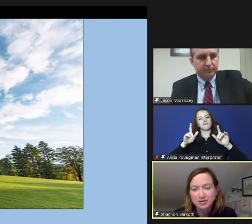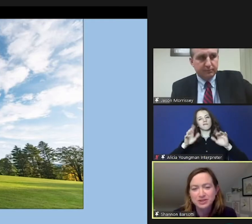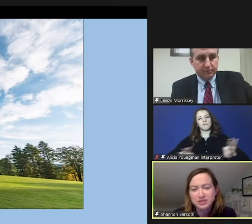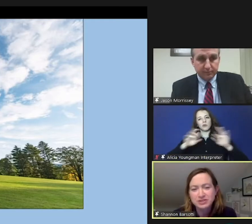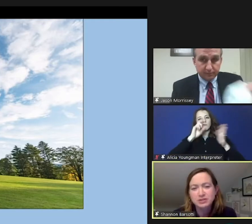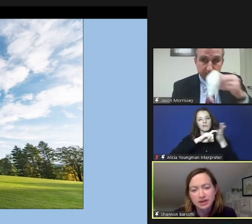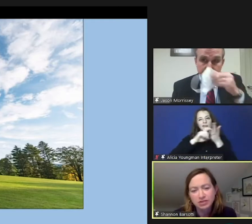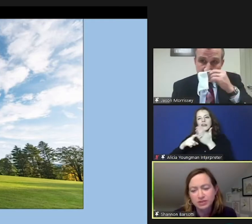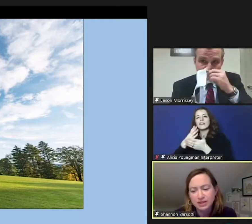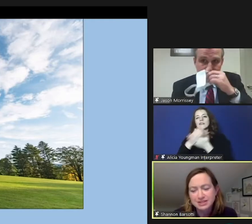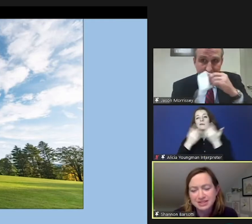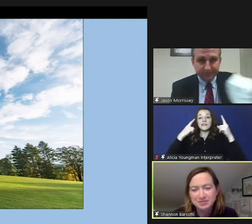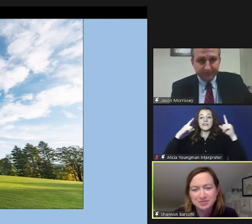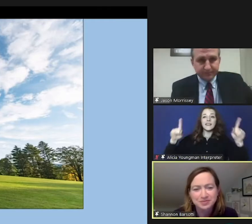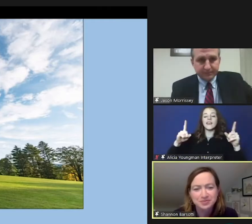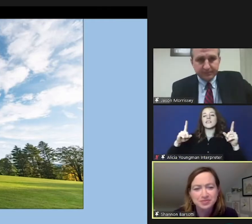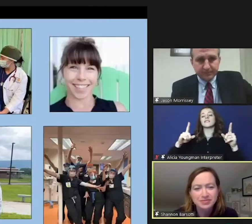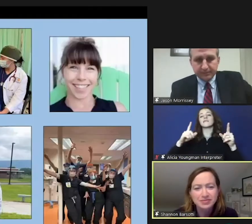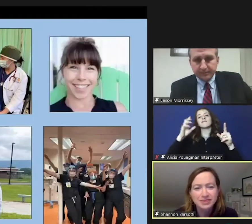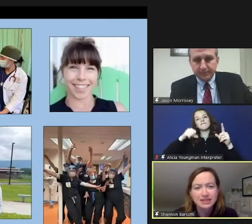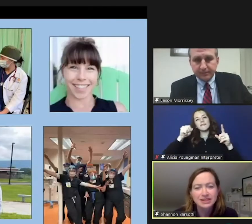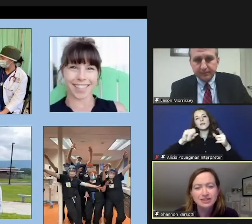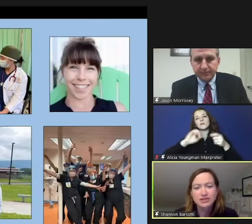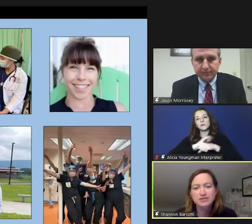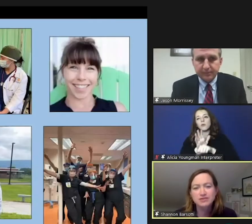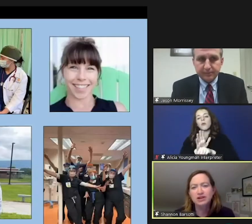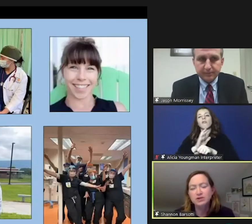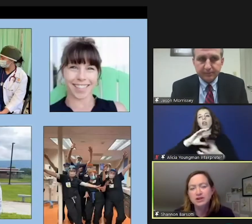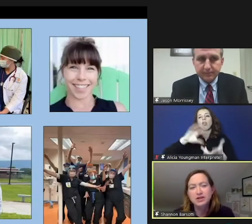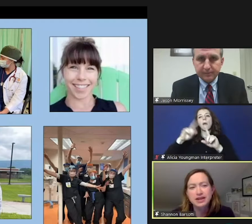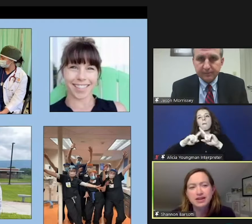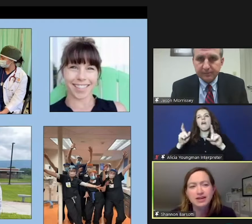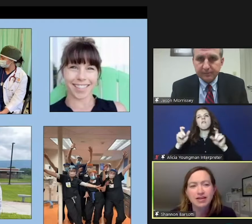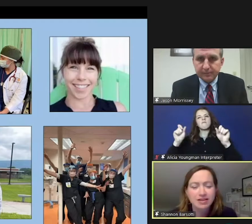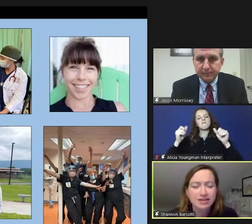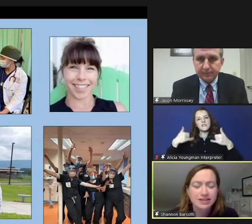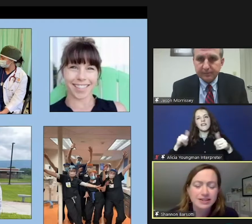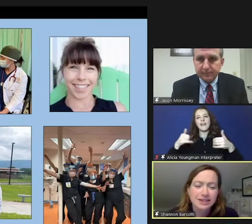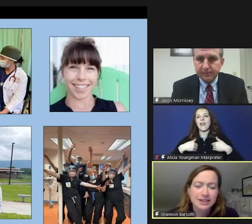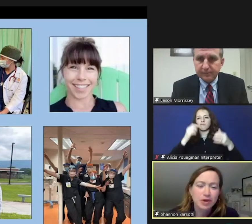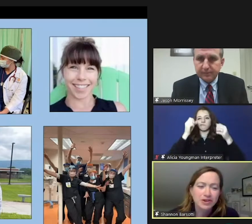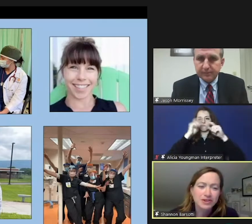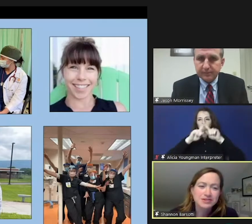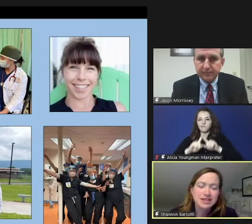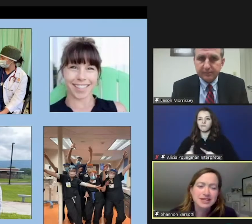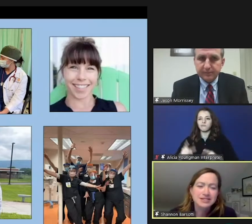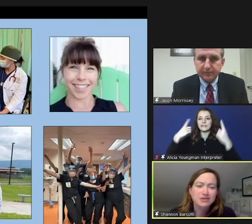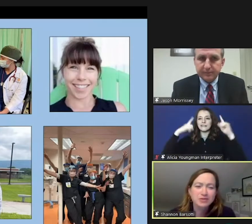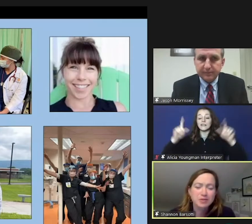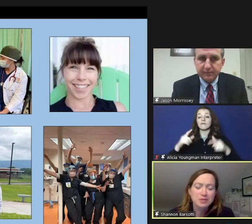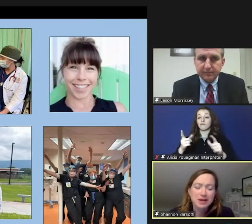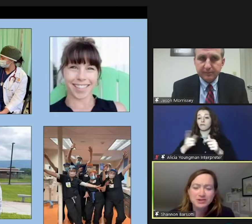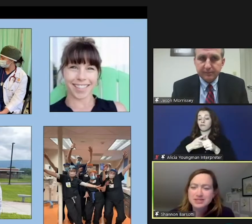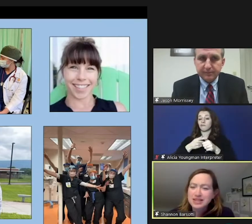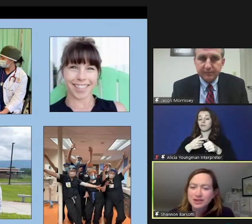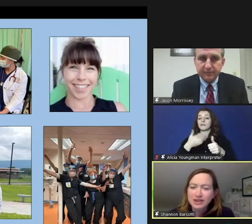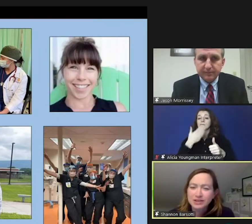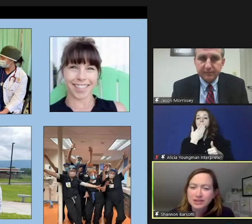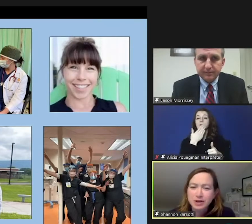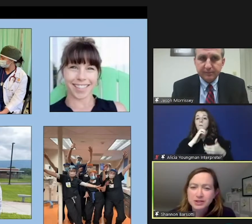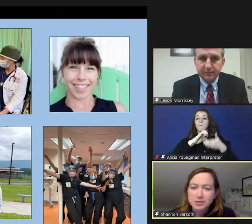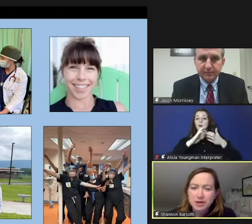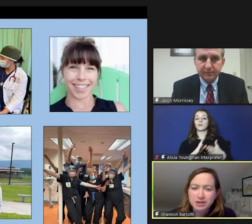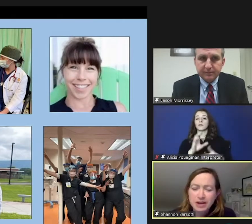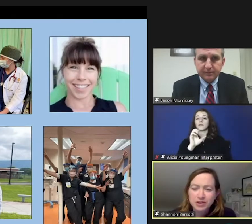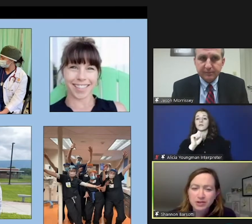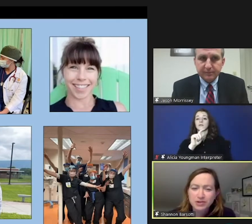to accomplish despite COVID-19. First of all, I want to thank our partners at Southern Vermont Medical Center and